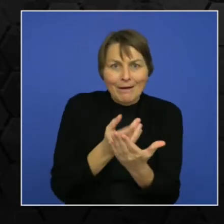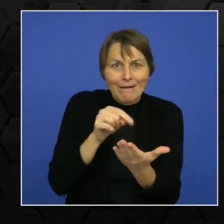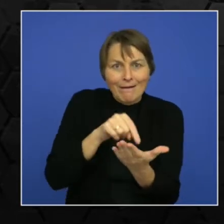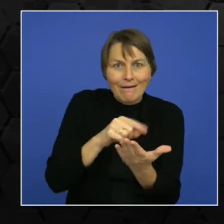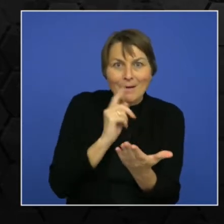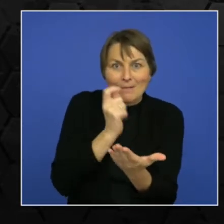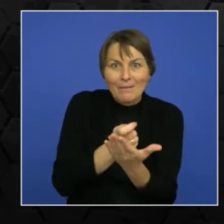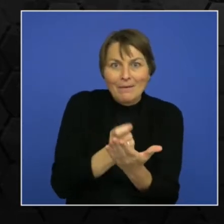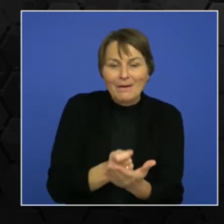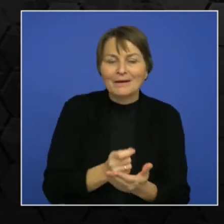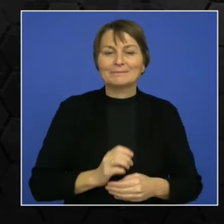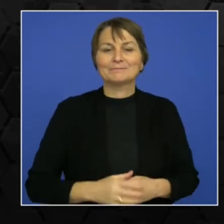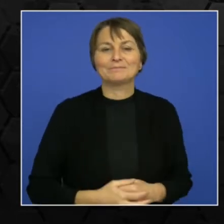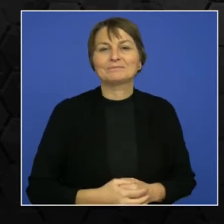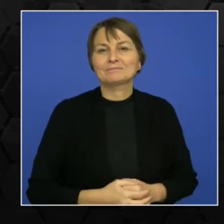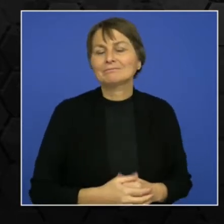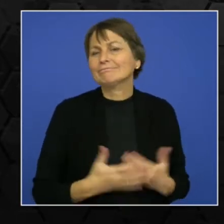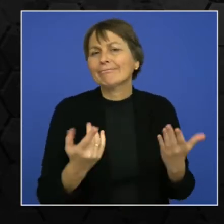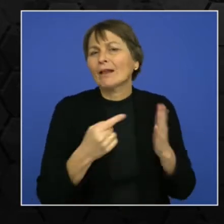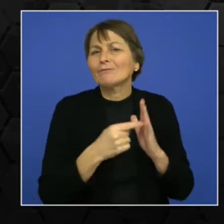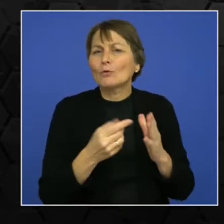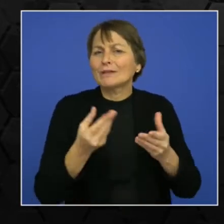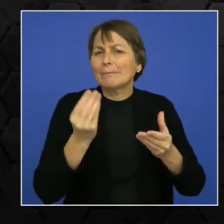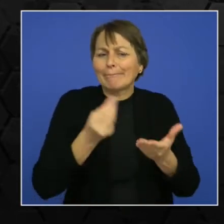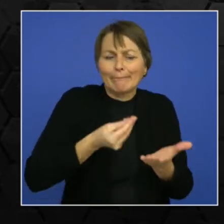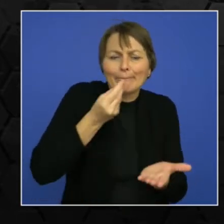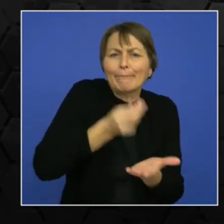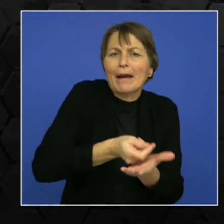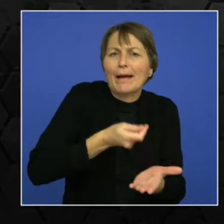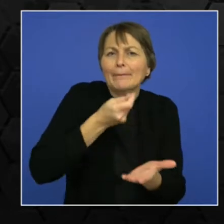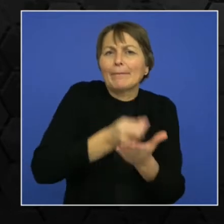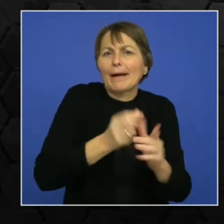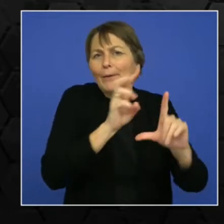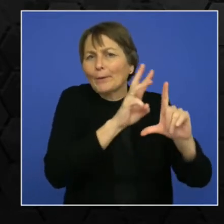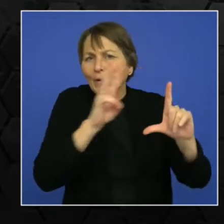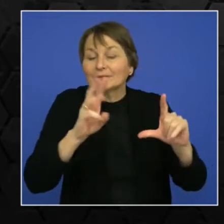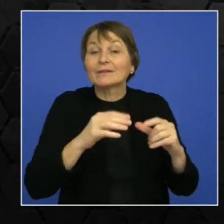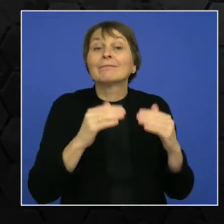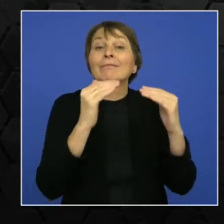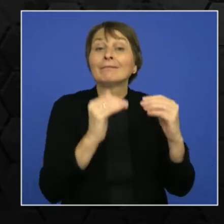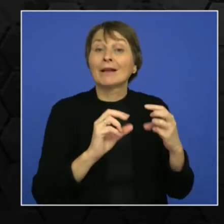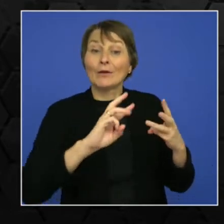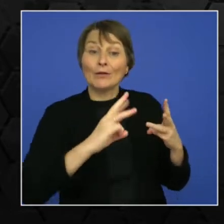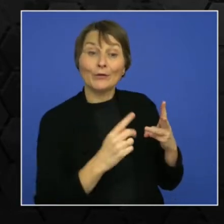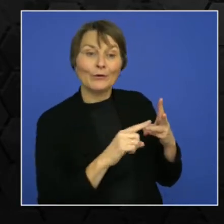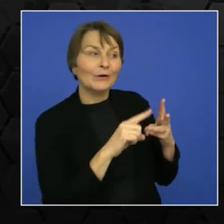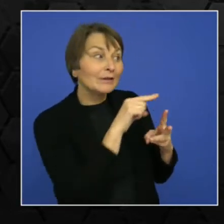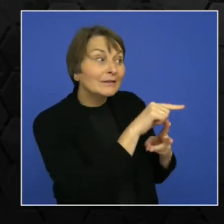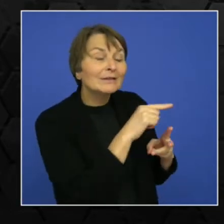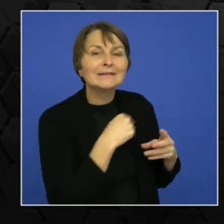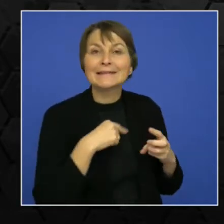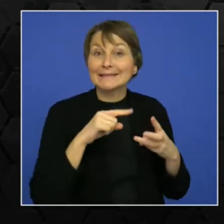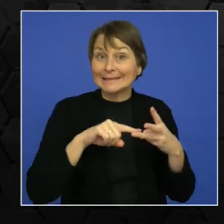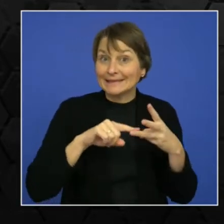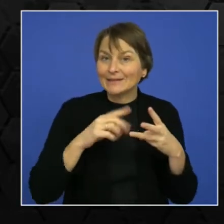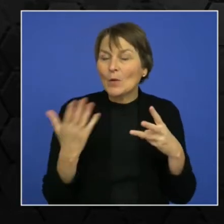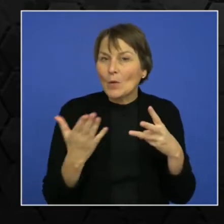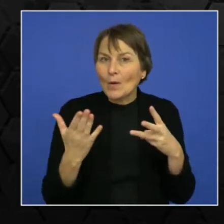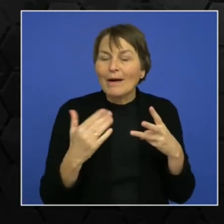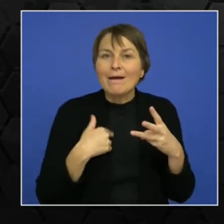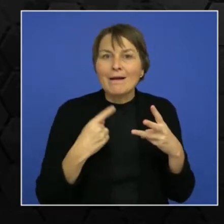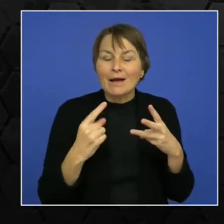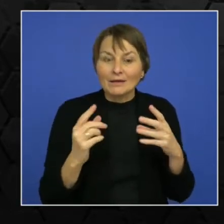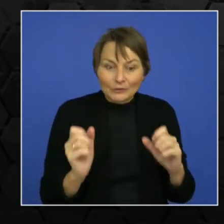or an e-commerce website or etc. So then comes the serendipity part, which is serendipity is nothing but surprised